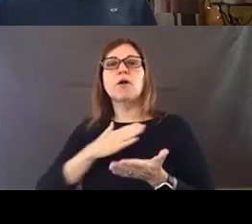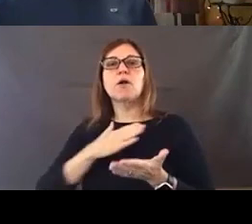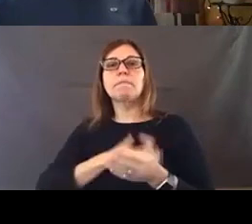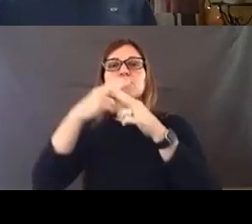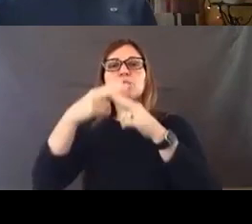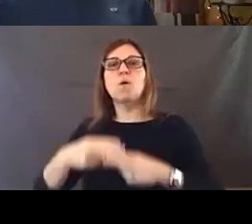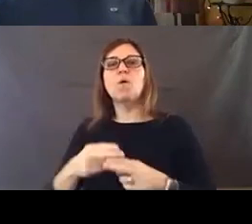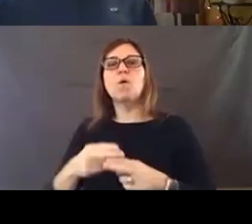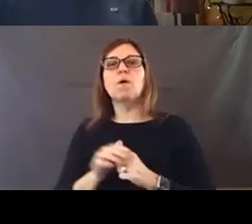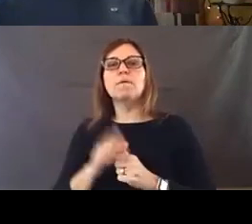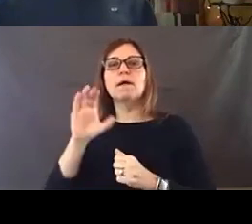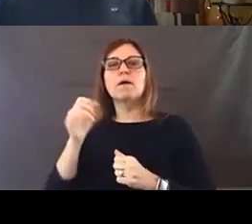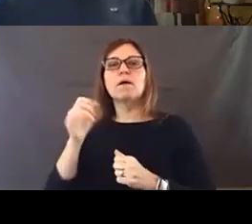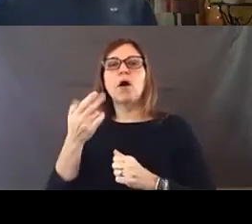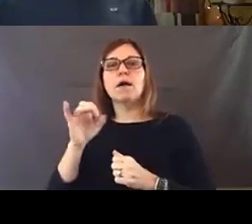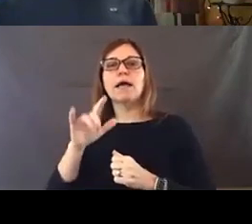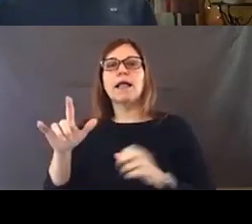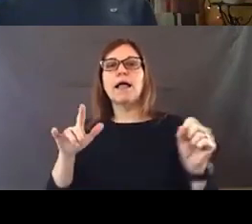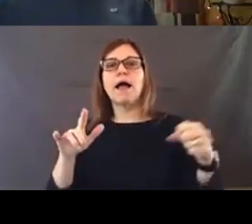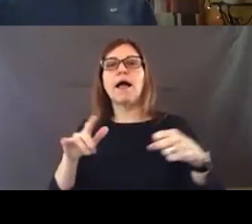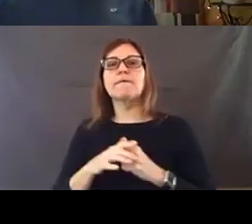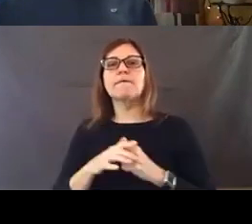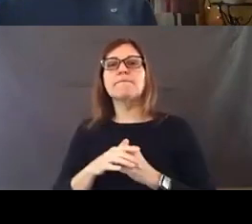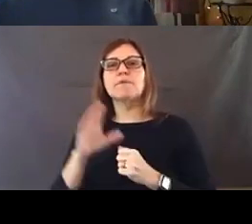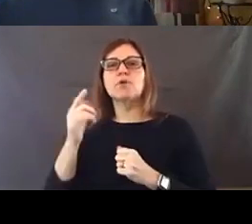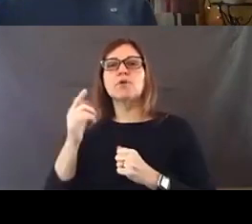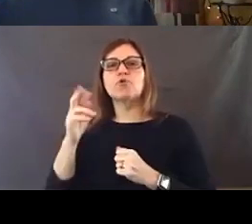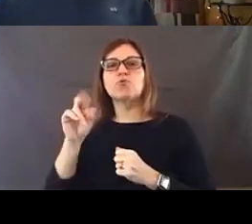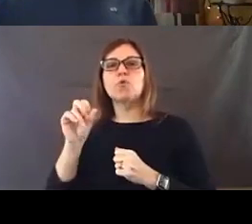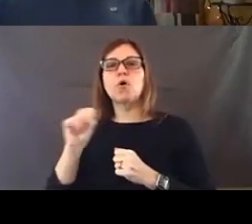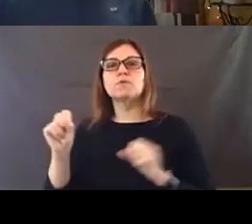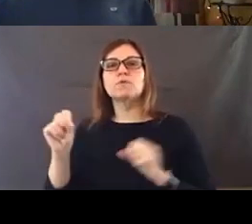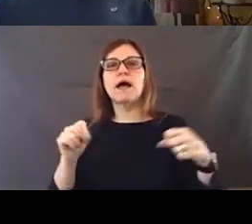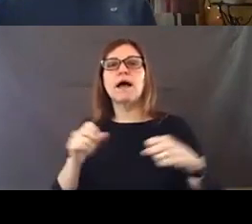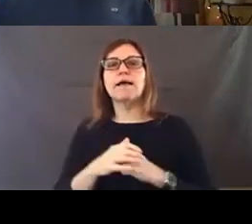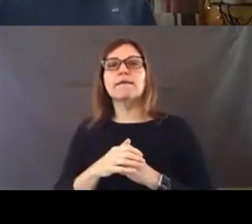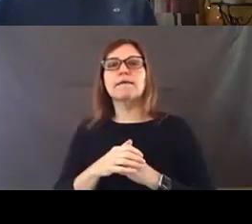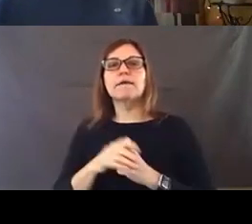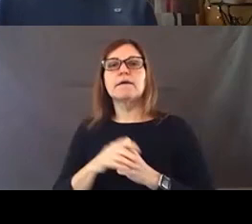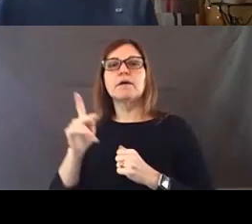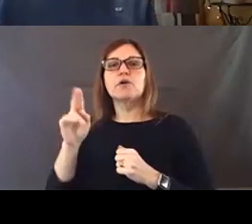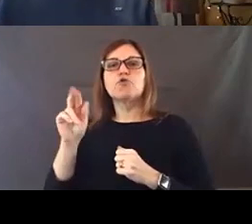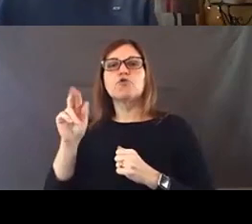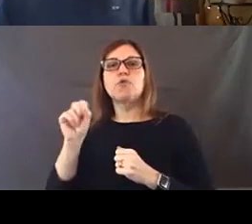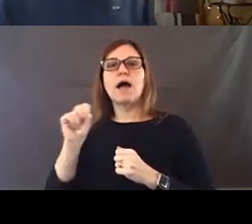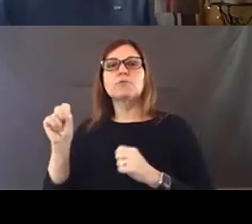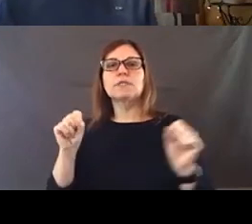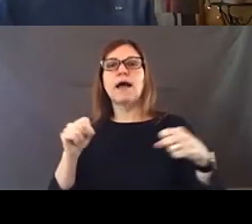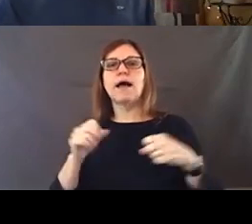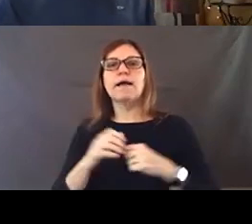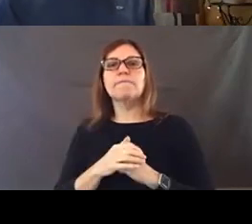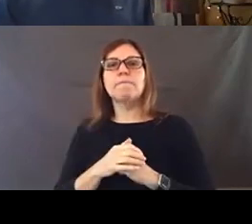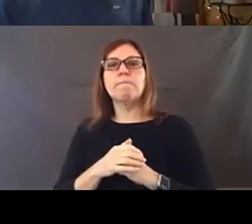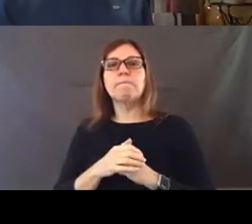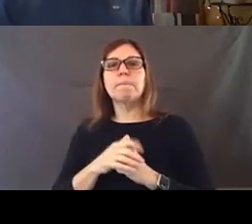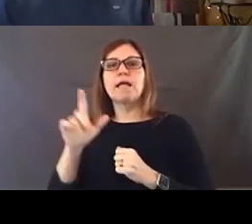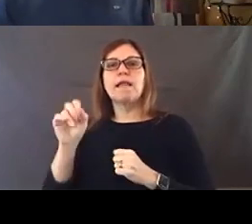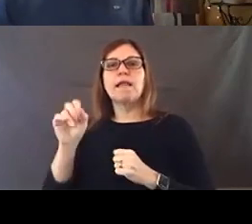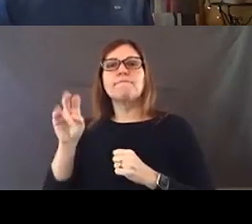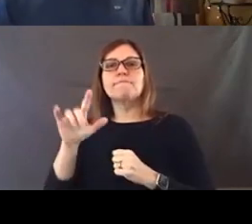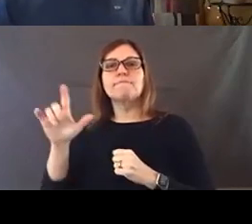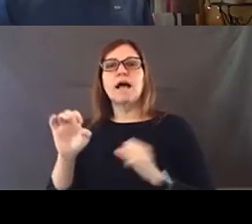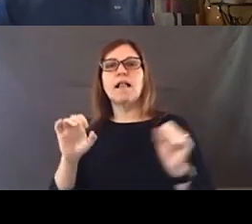Mr. Coghill. Aye. Ms. Gross. Aye. Mr. Krause. Aye. Mr. Lavelle.